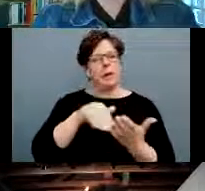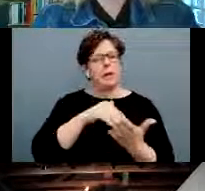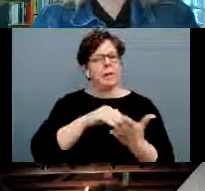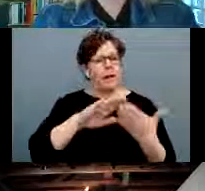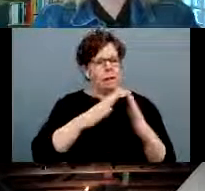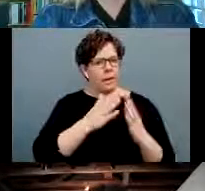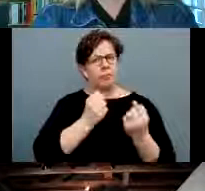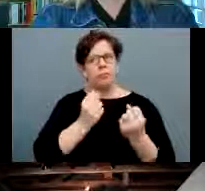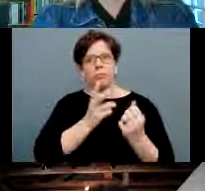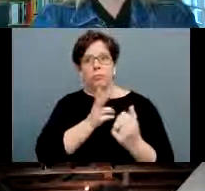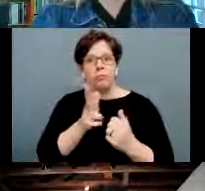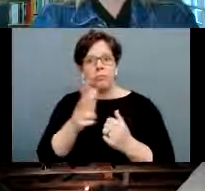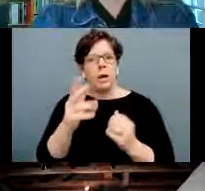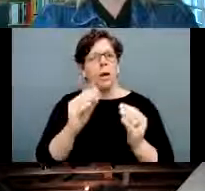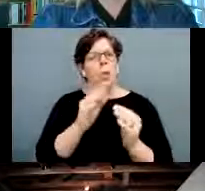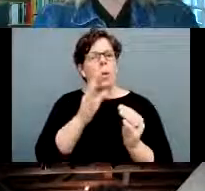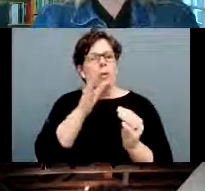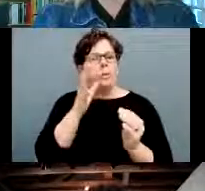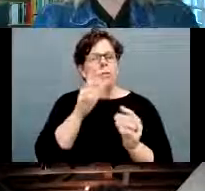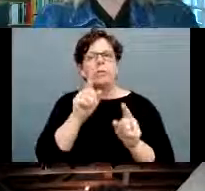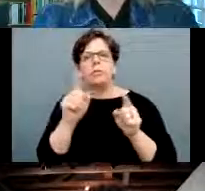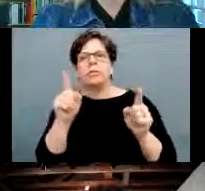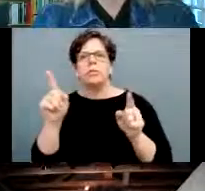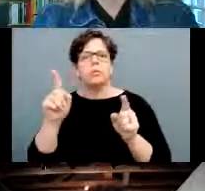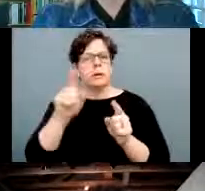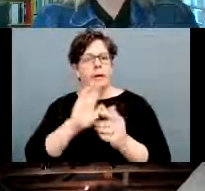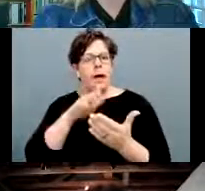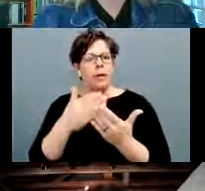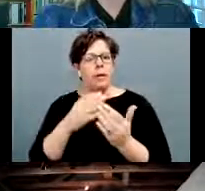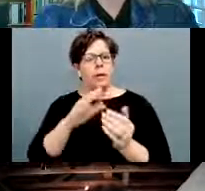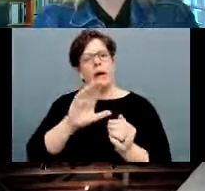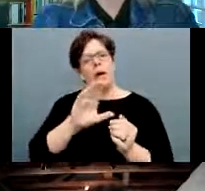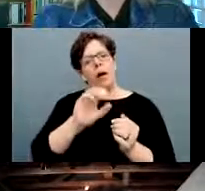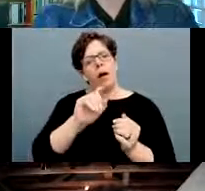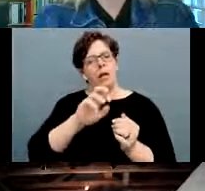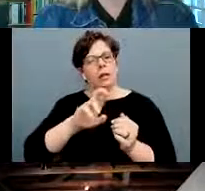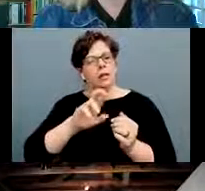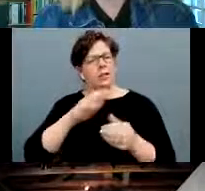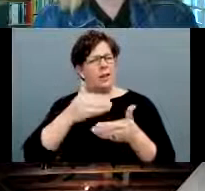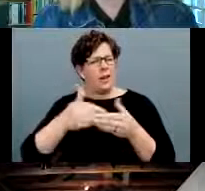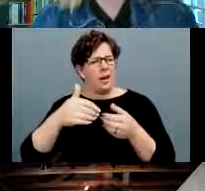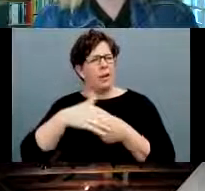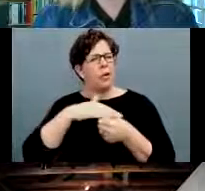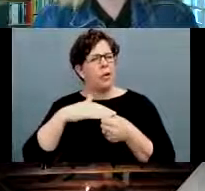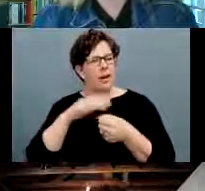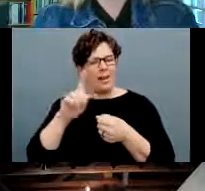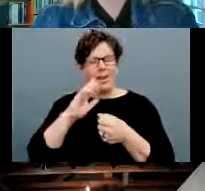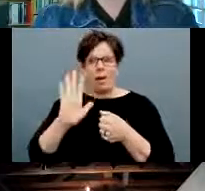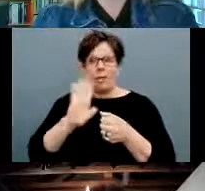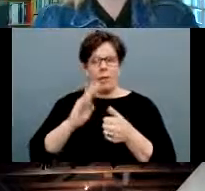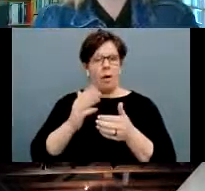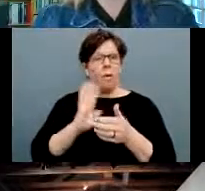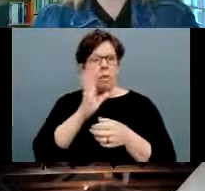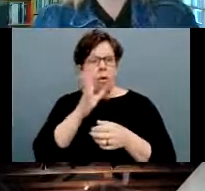more suburban landscape, landing us in Boise's Collister neighborhood. This neighborhood was originally quite rural, but over